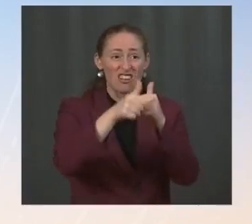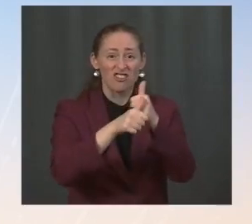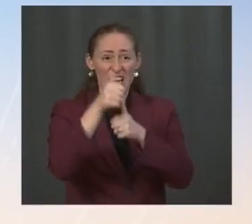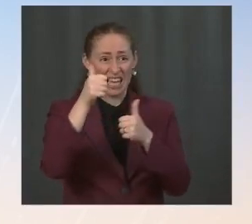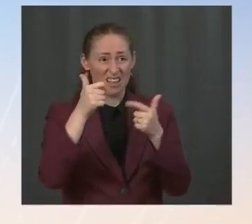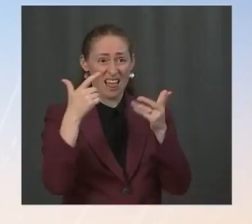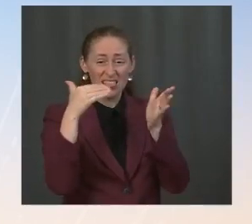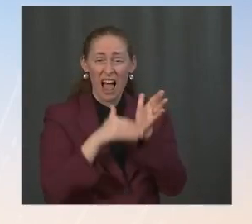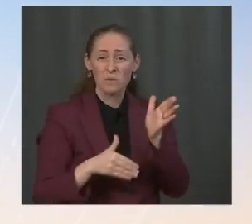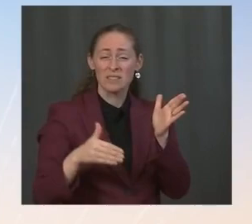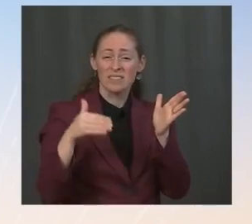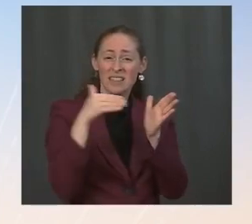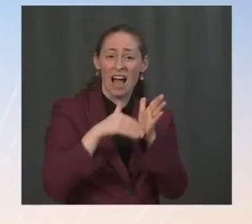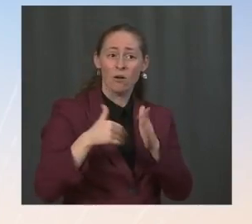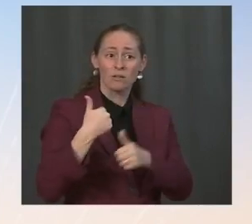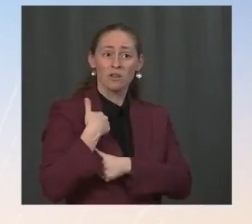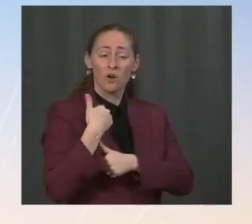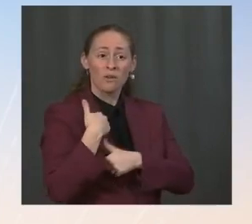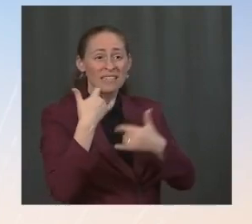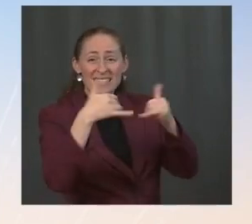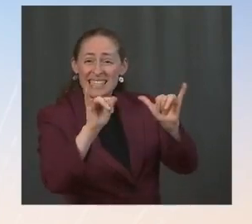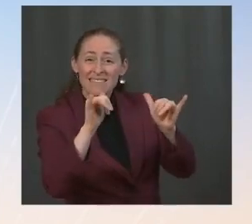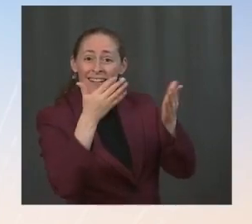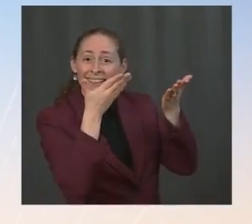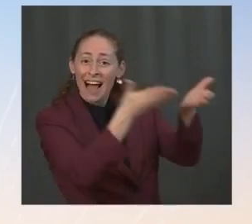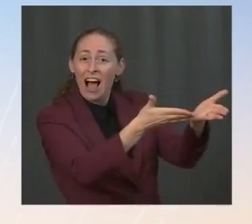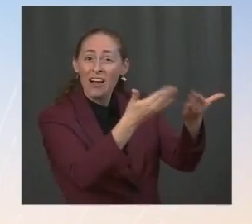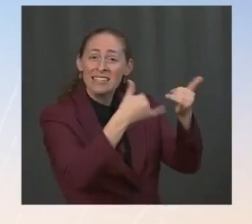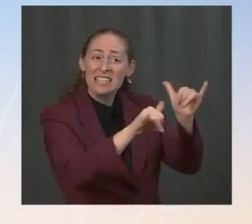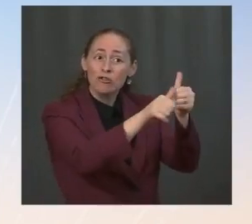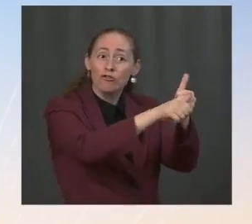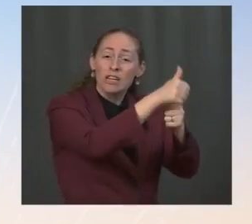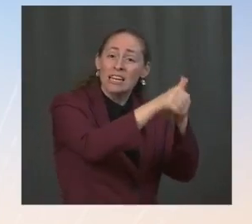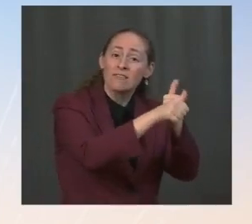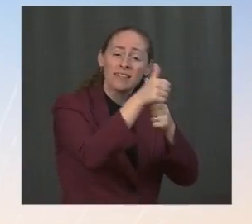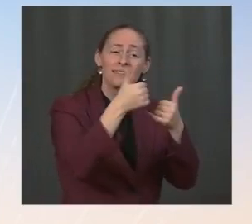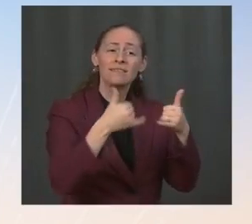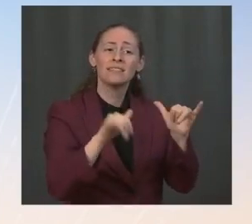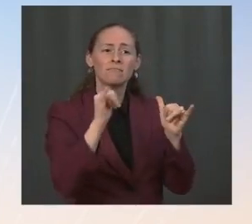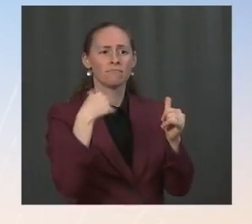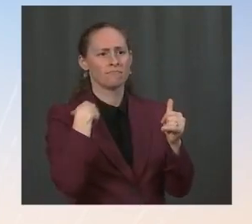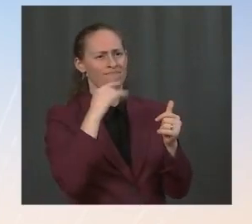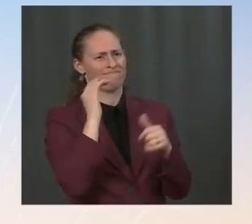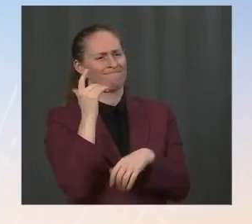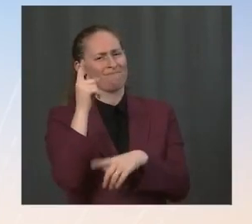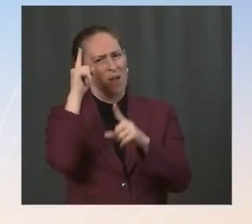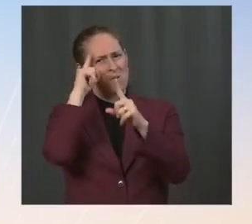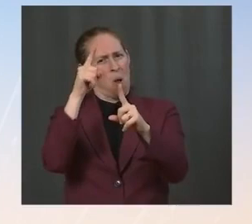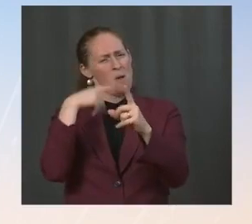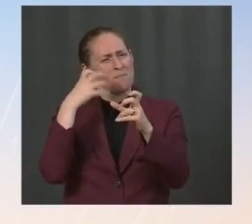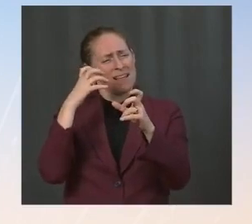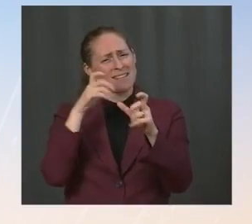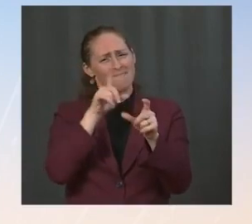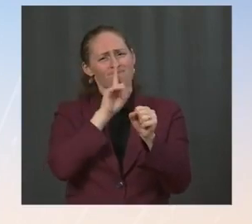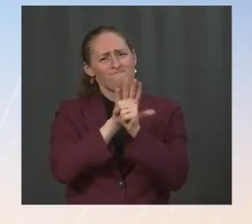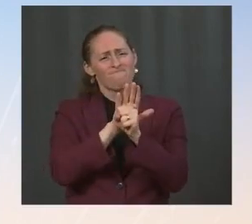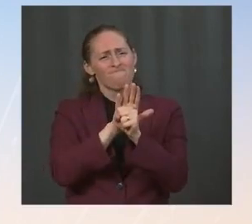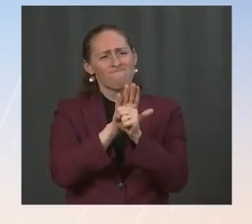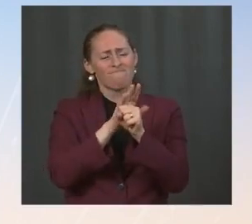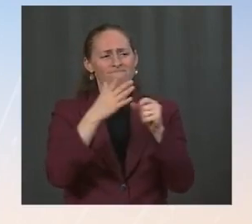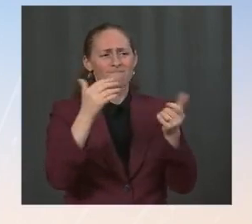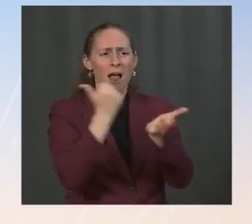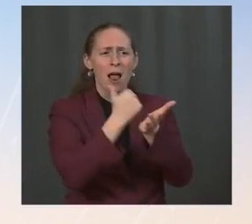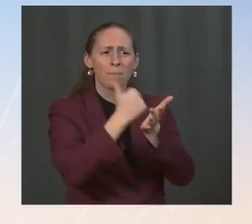ground, still currently on the ground, implementing a mission, committed to a mission, as you heard General McKenzie and the President also